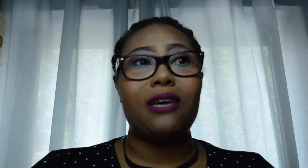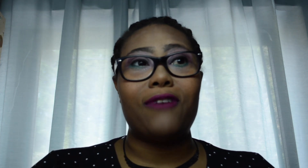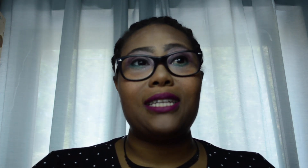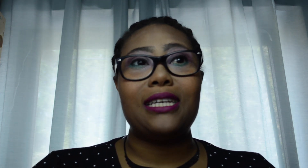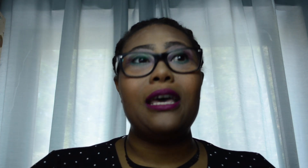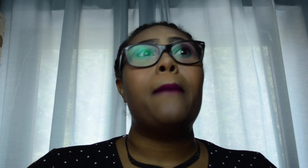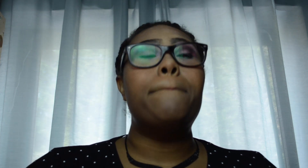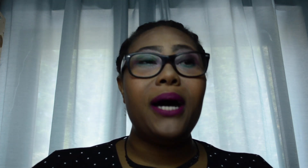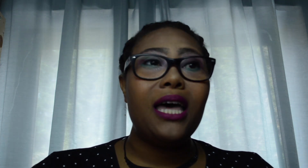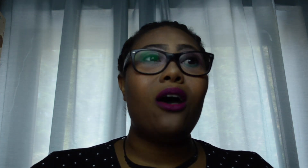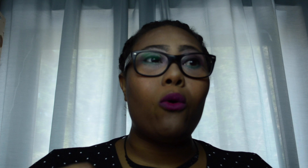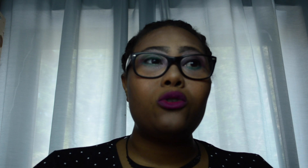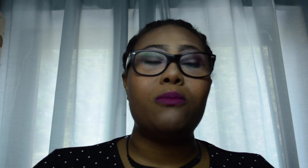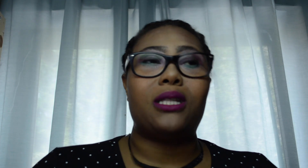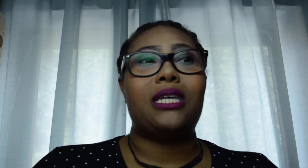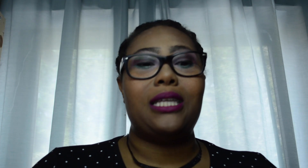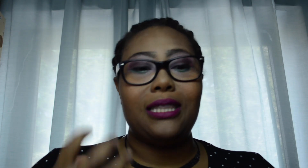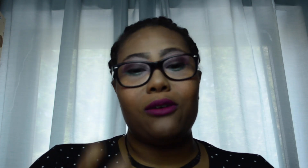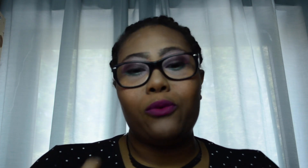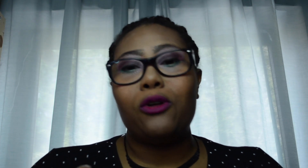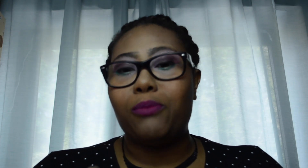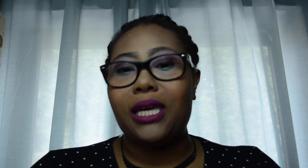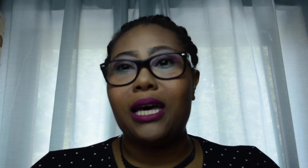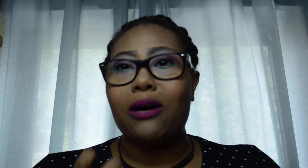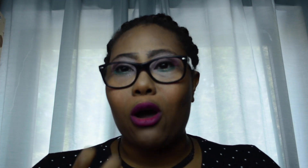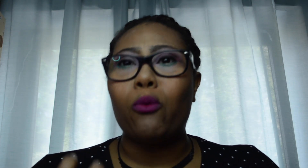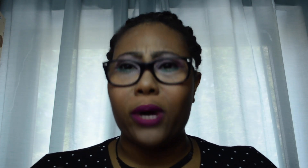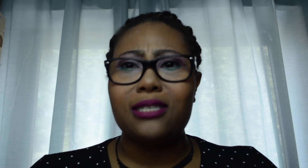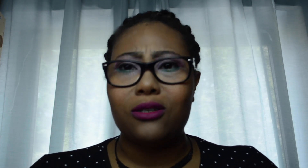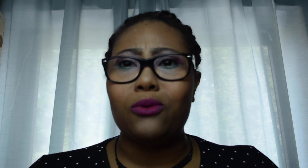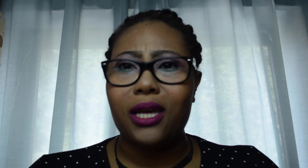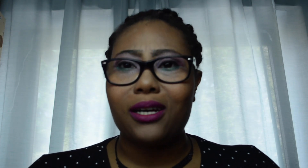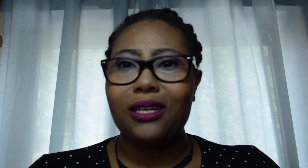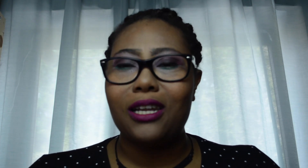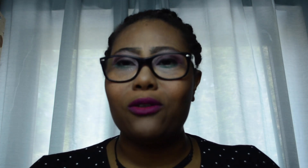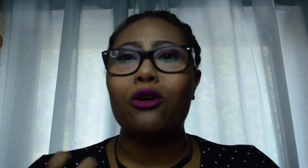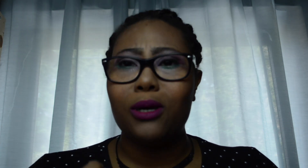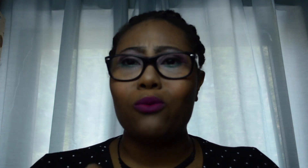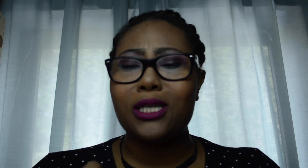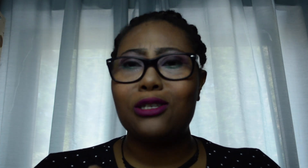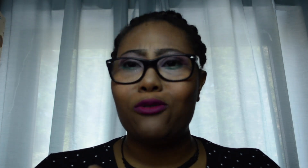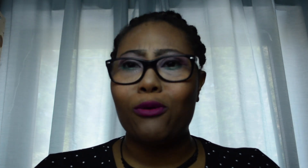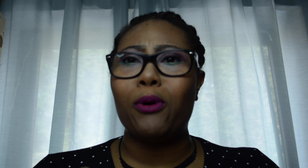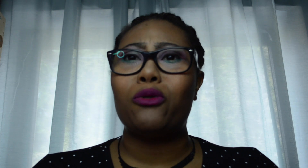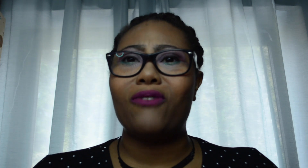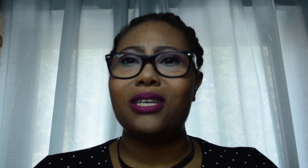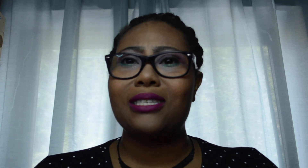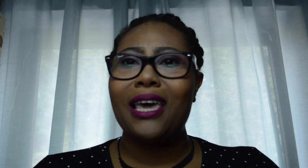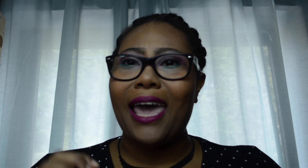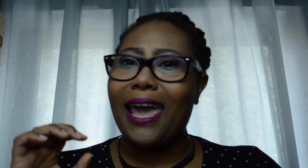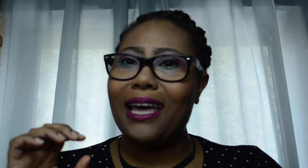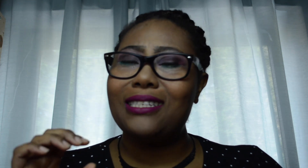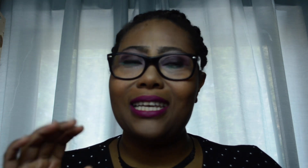really be affected. But ultimately, there will be a residue there. You know, there'll be a residue for both of